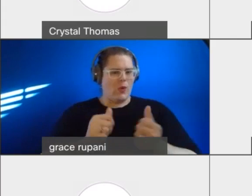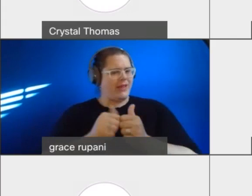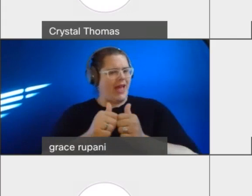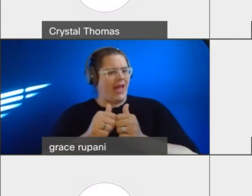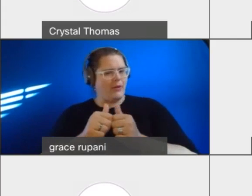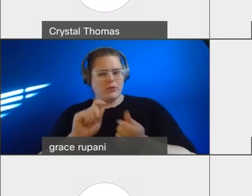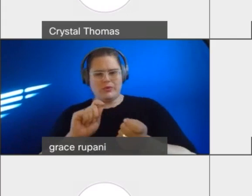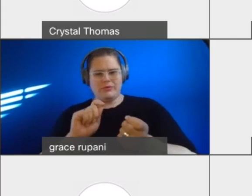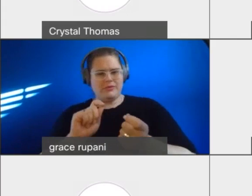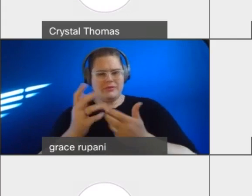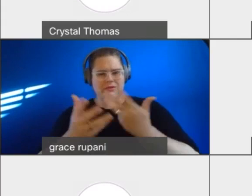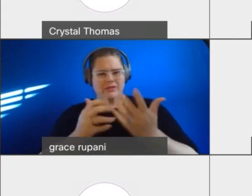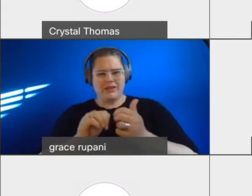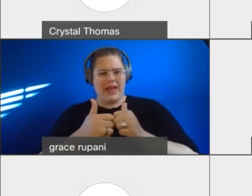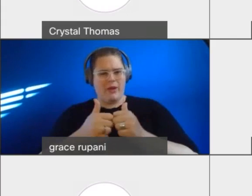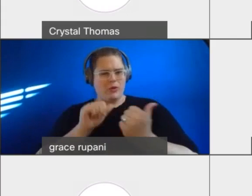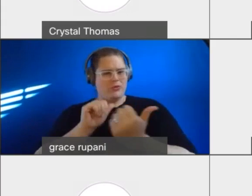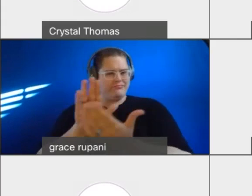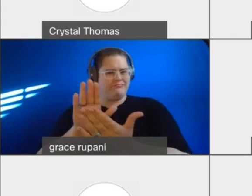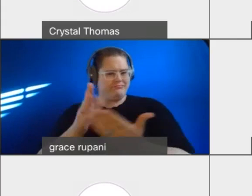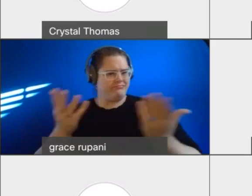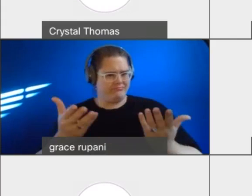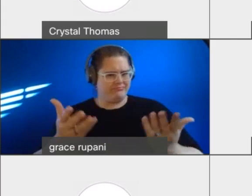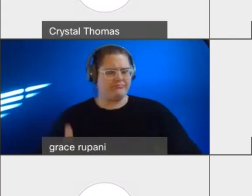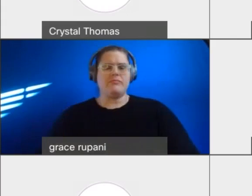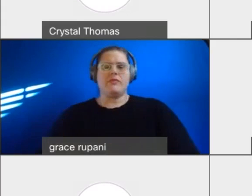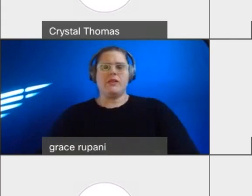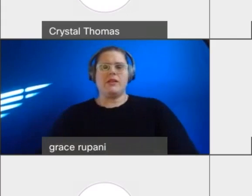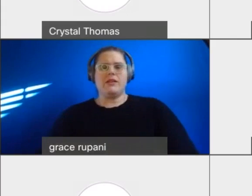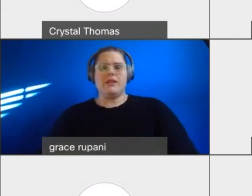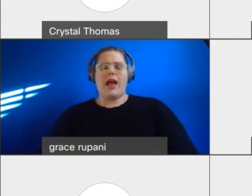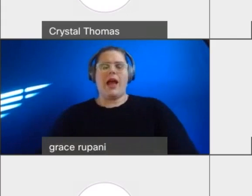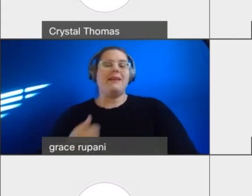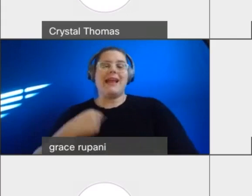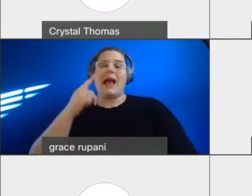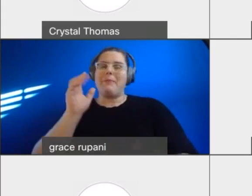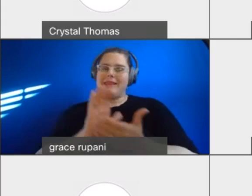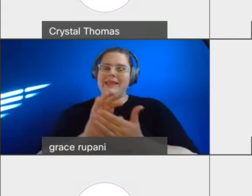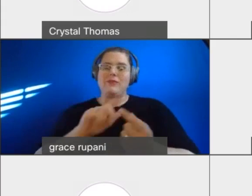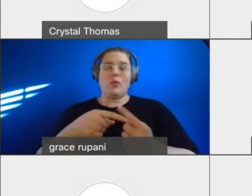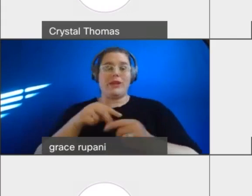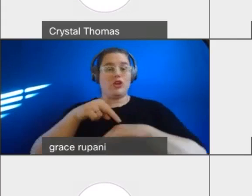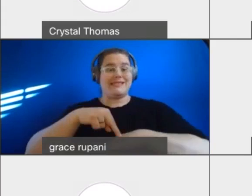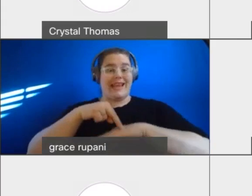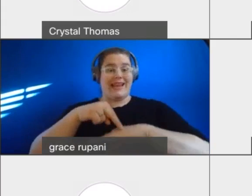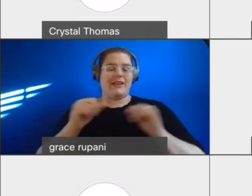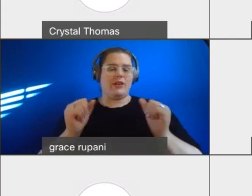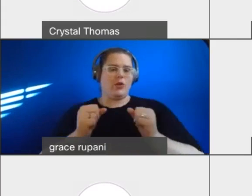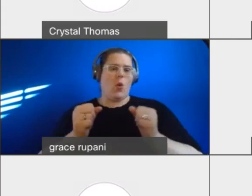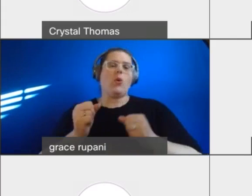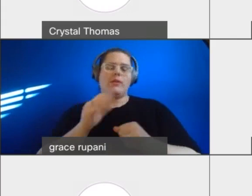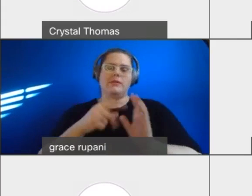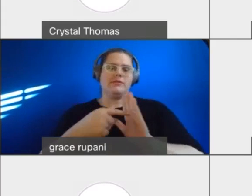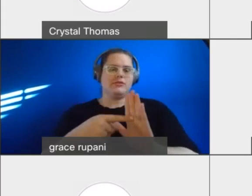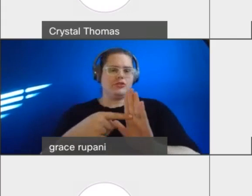Just anecdotally, I believe that they give low readings when you're standing in the cold, and that those readings become